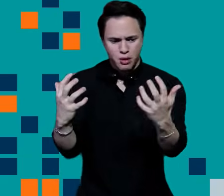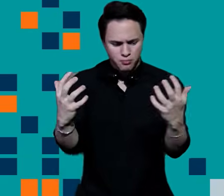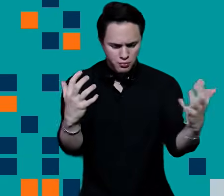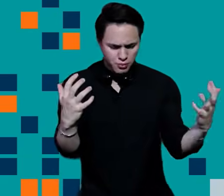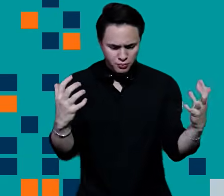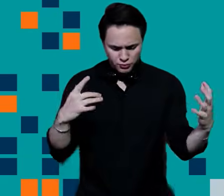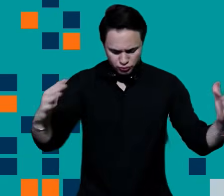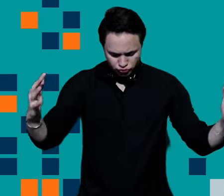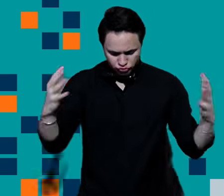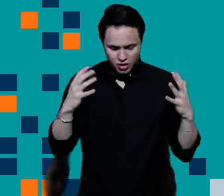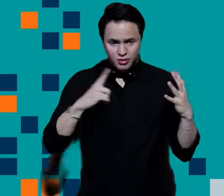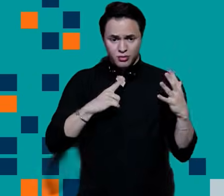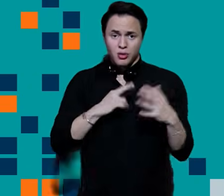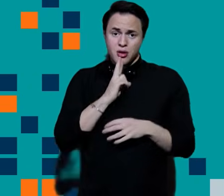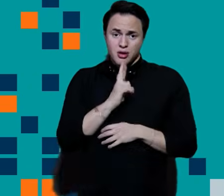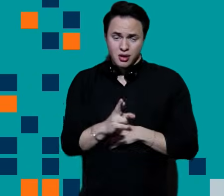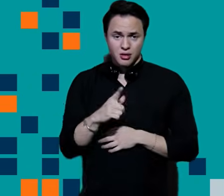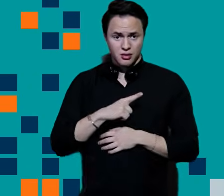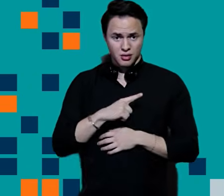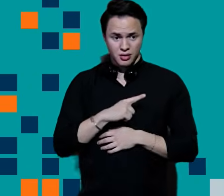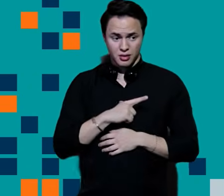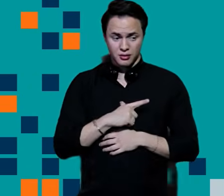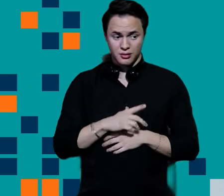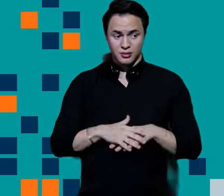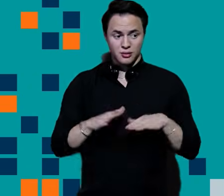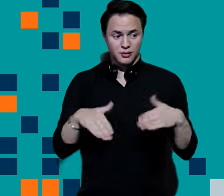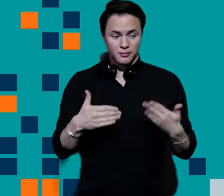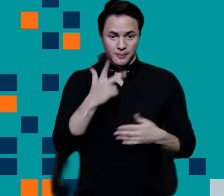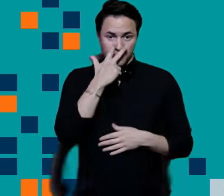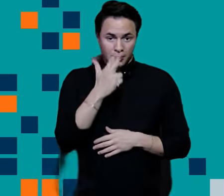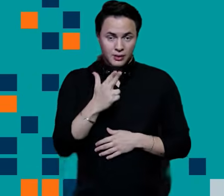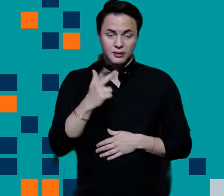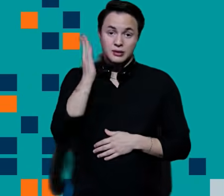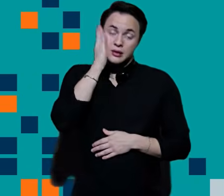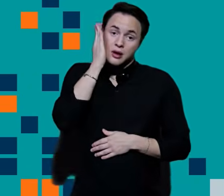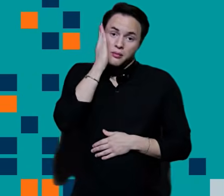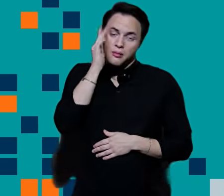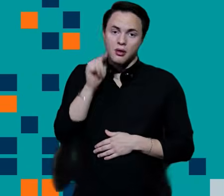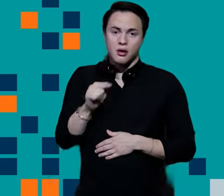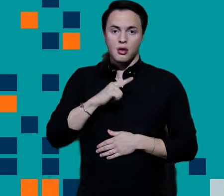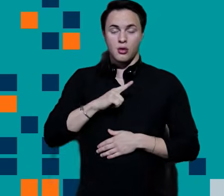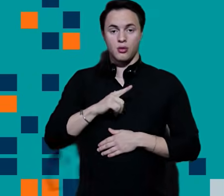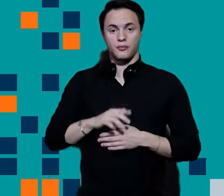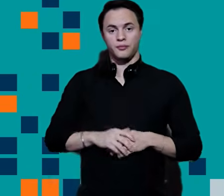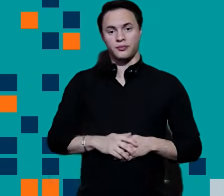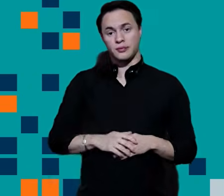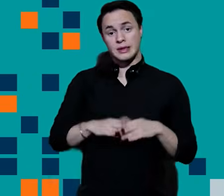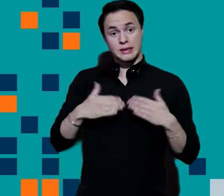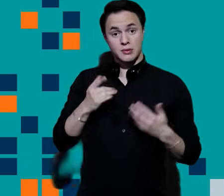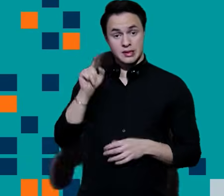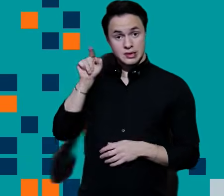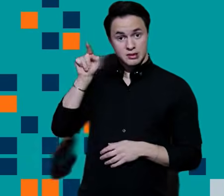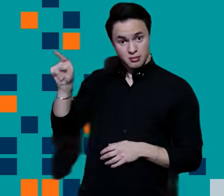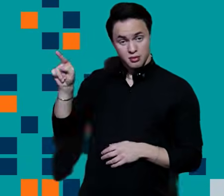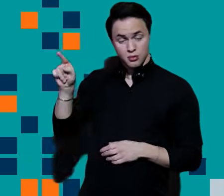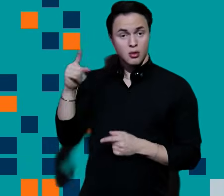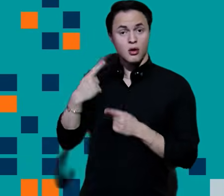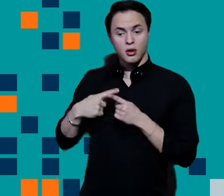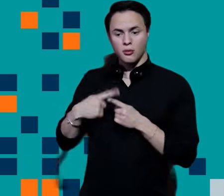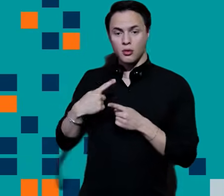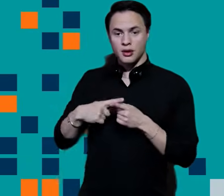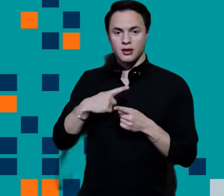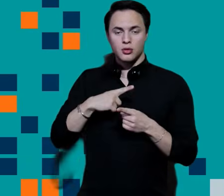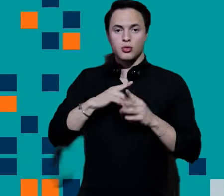sympathetic, parasympathetic, automatic, and the somatic and the voluntary. And so these, because of the